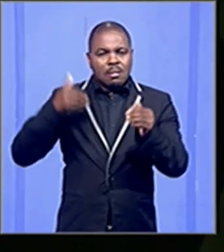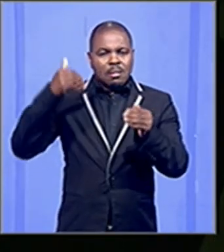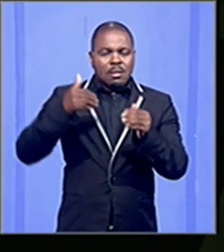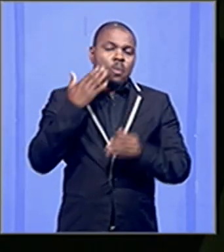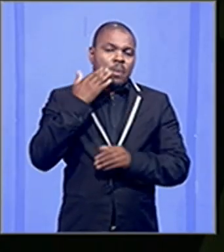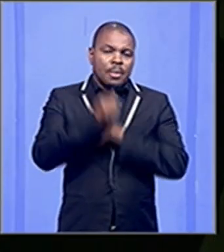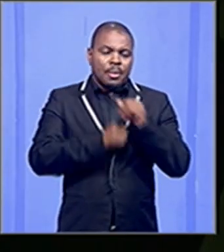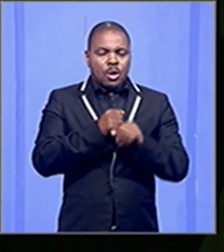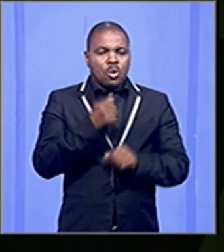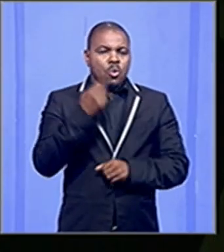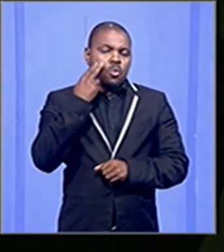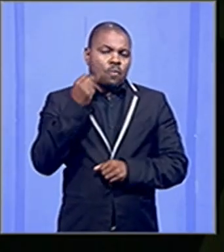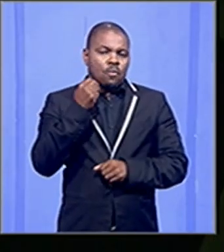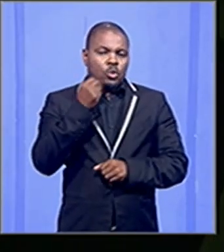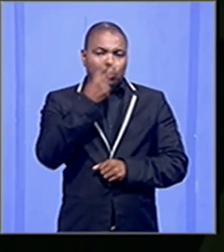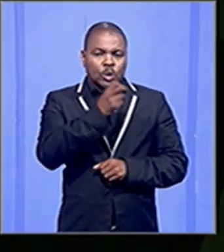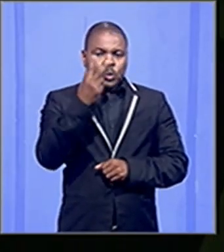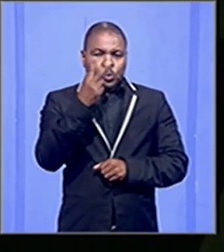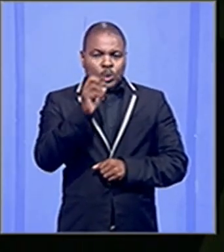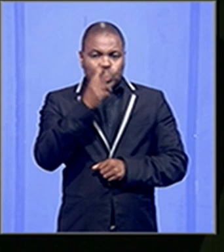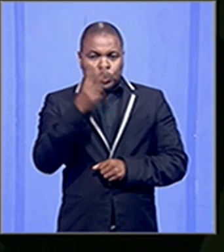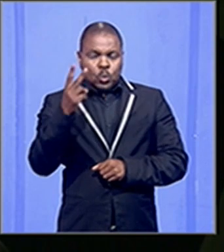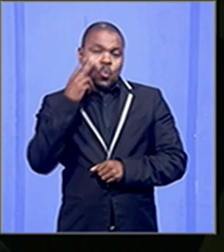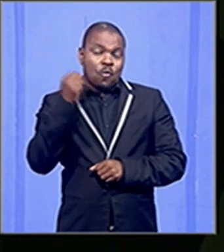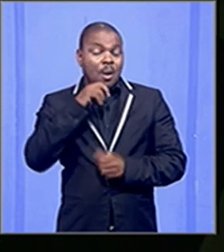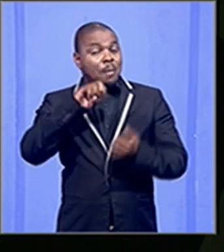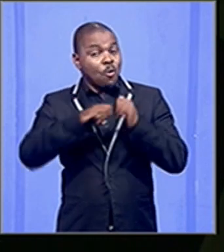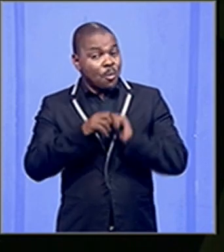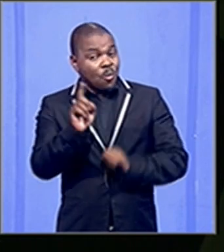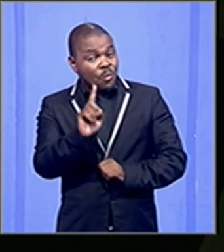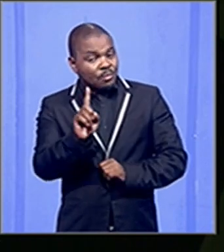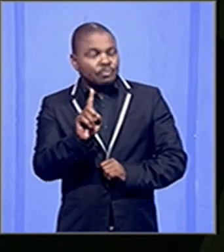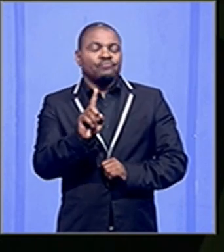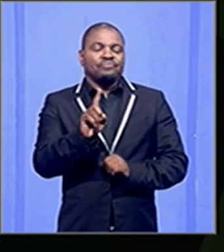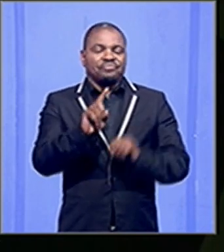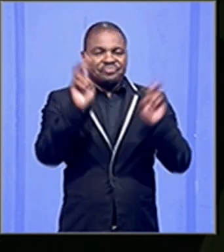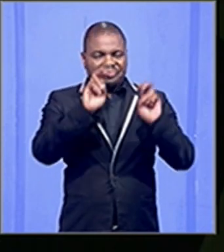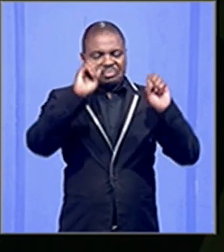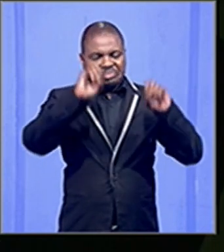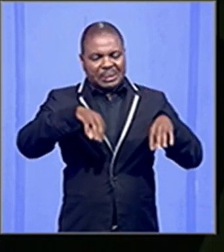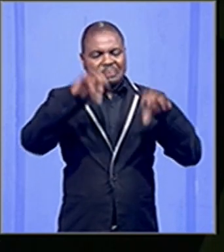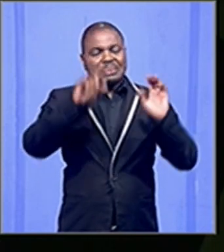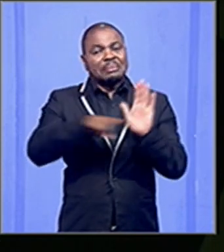November 2022, largely due to electricity shortages and